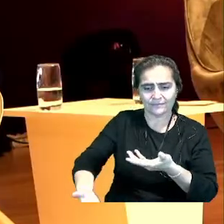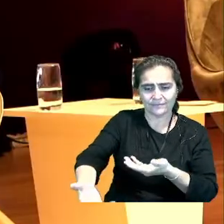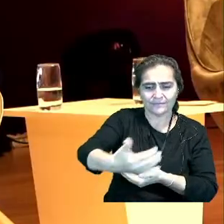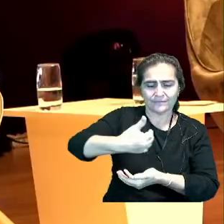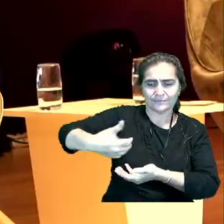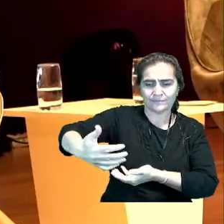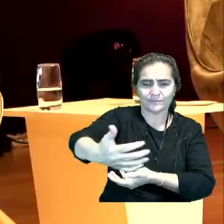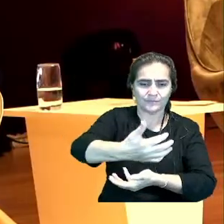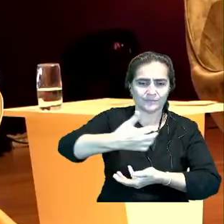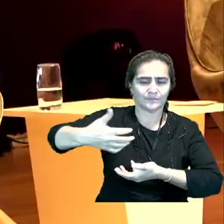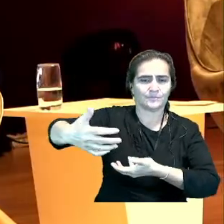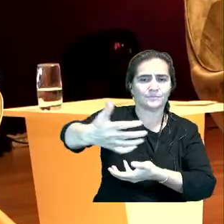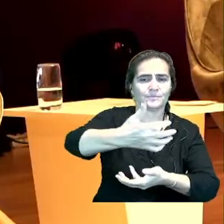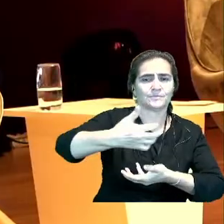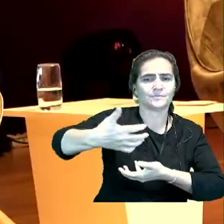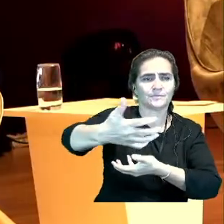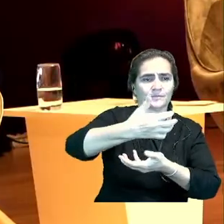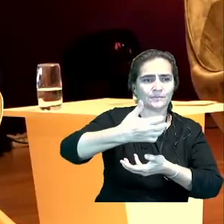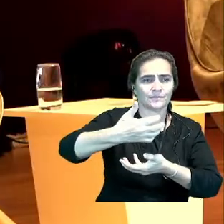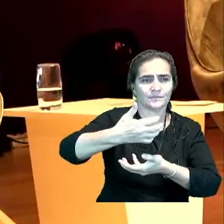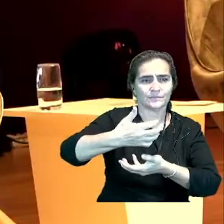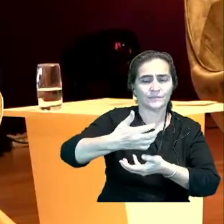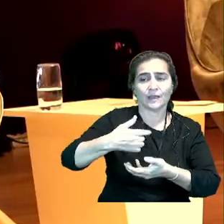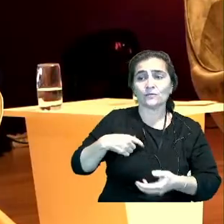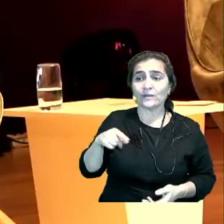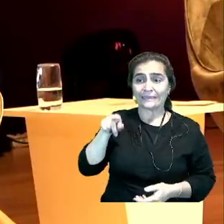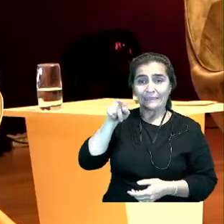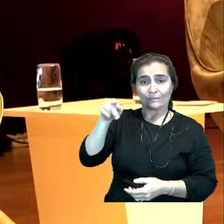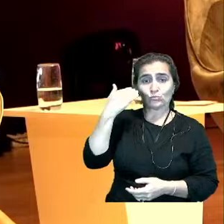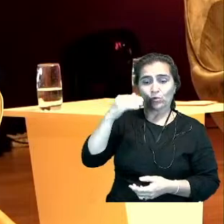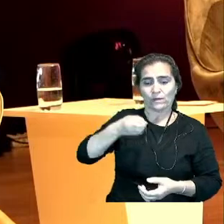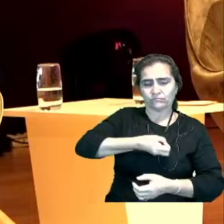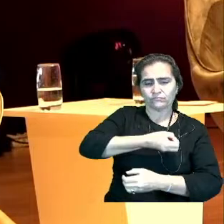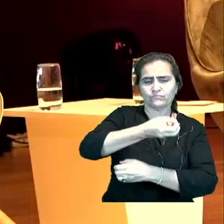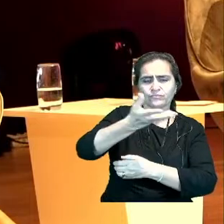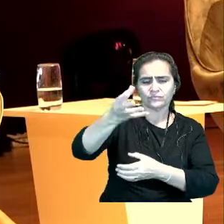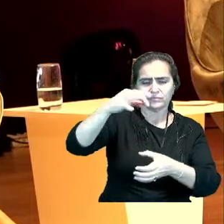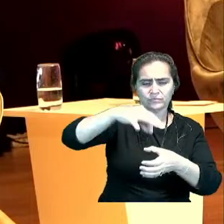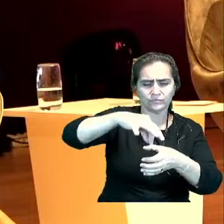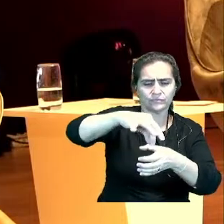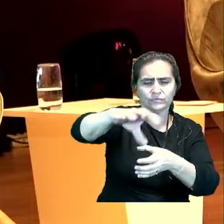this harvest can be inherited by others.